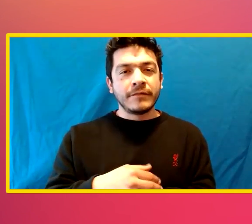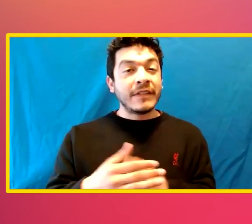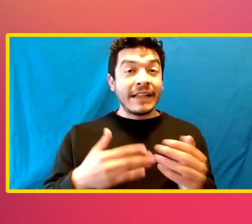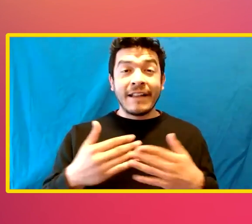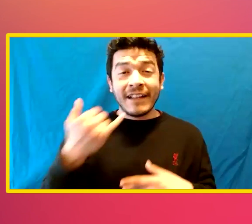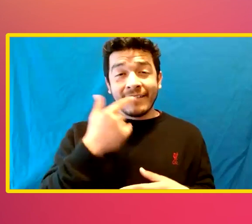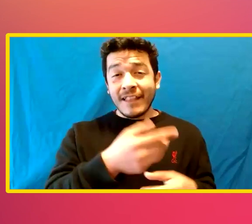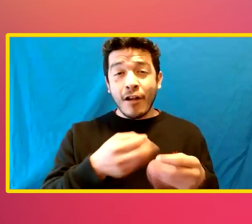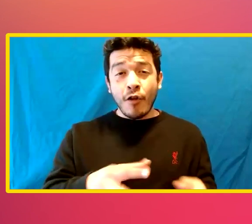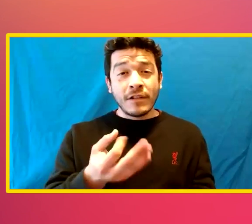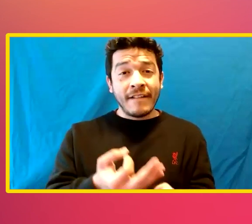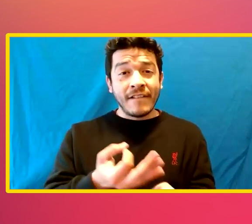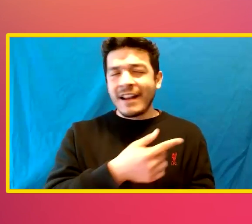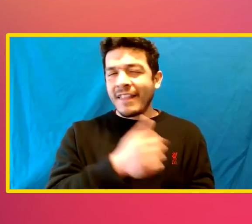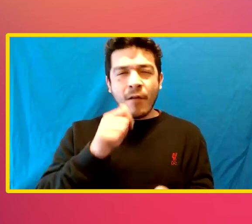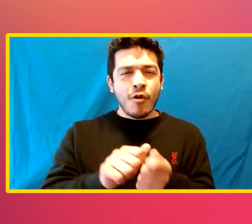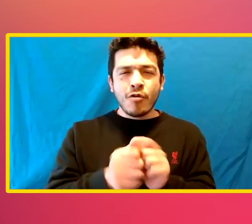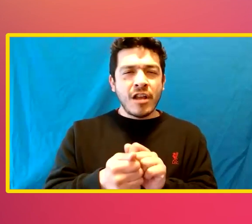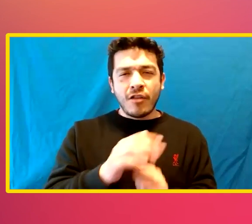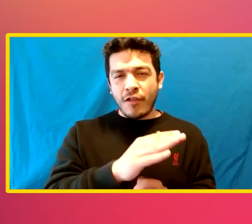losing funding, they're not going to be changing their